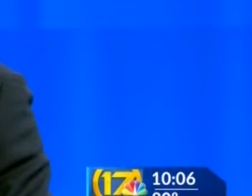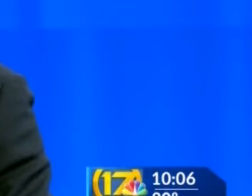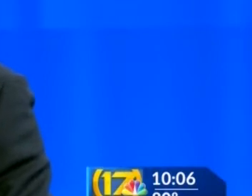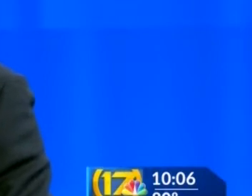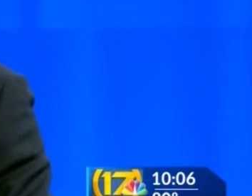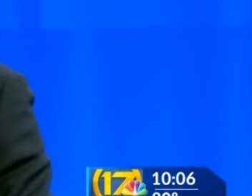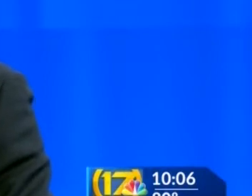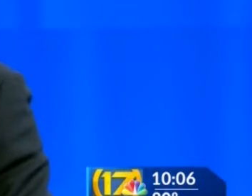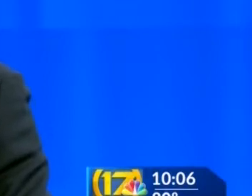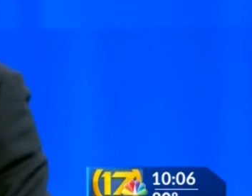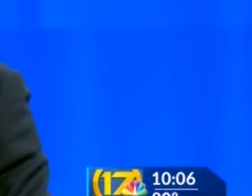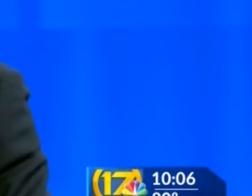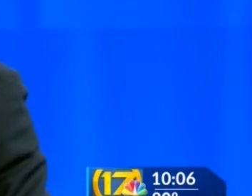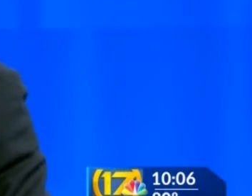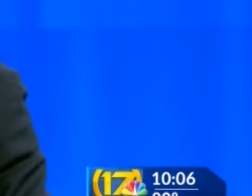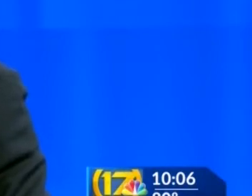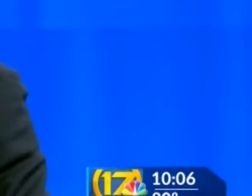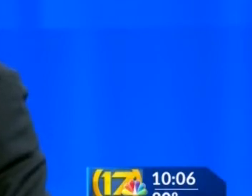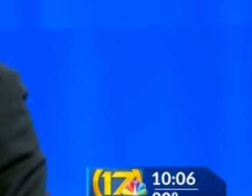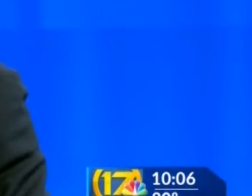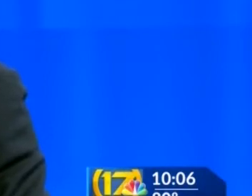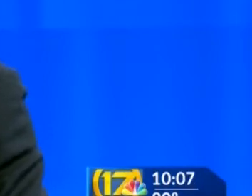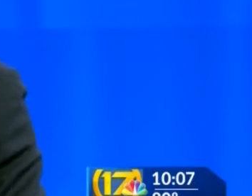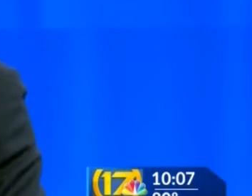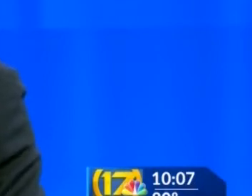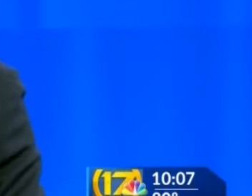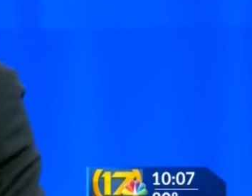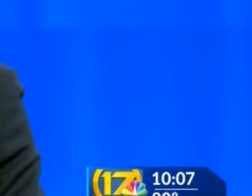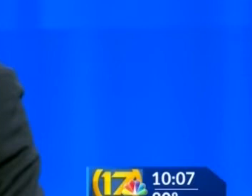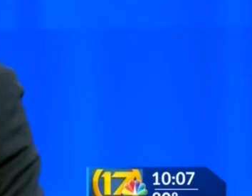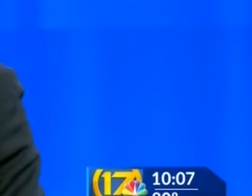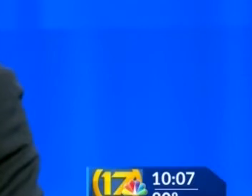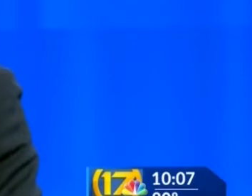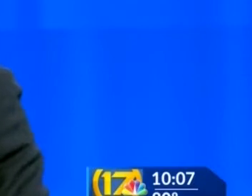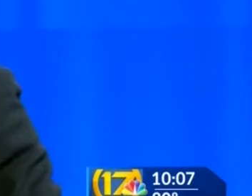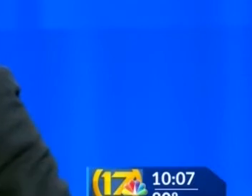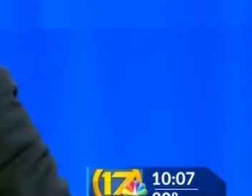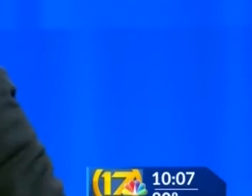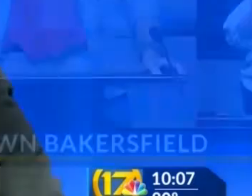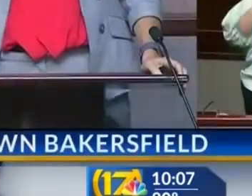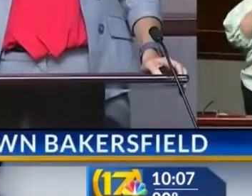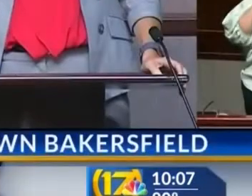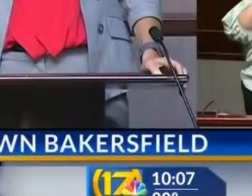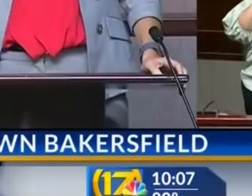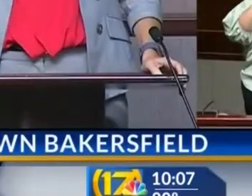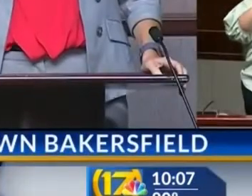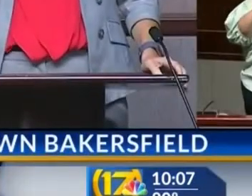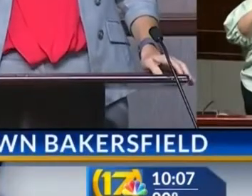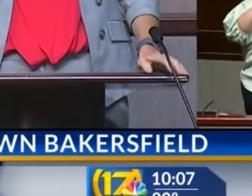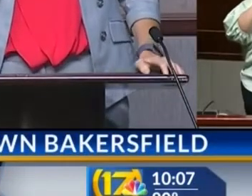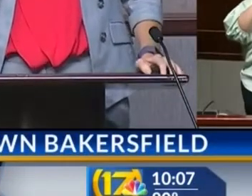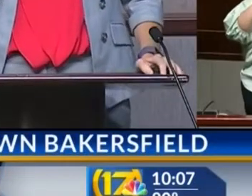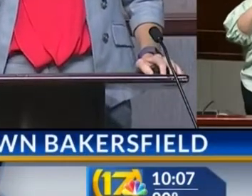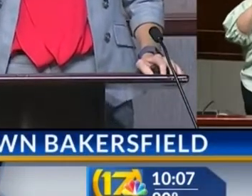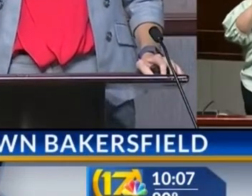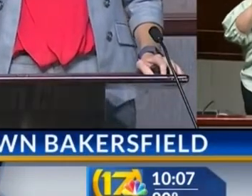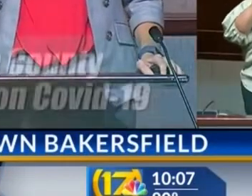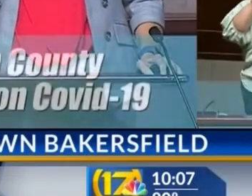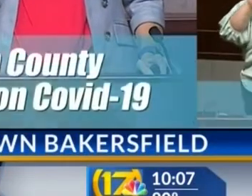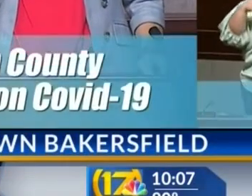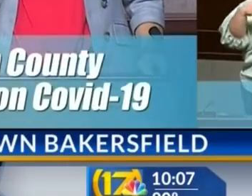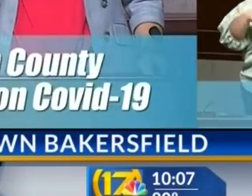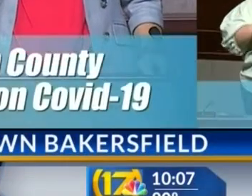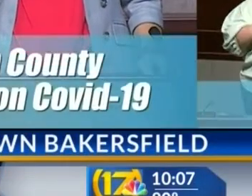a more restrictive category. Again, once I said that our county leaders are getting prepared to speak, let's take you live to our